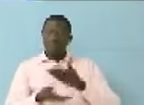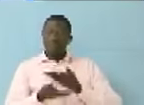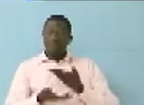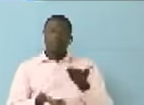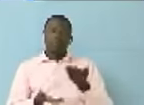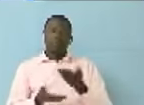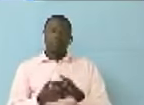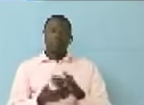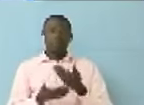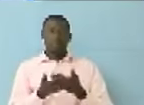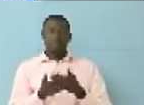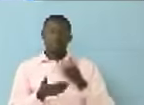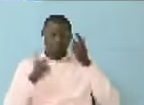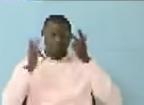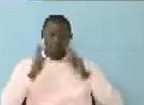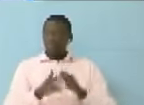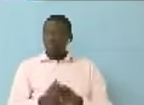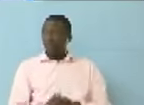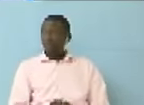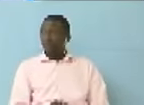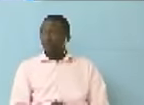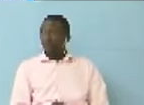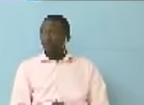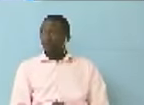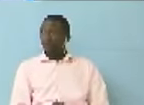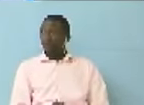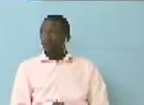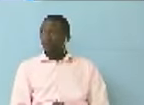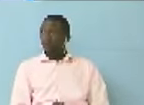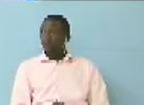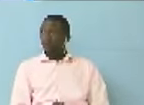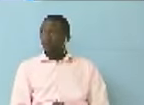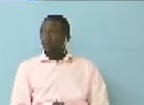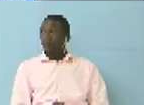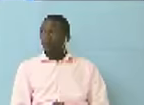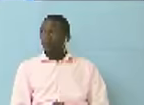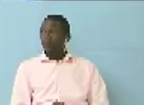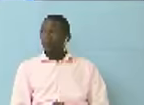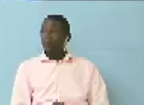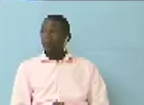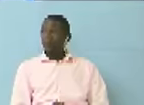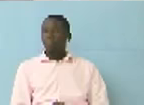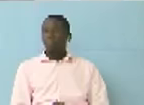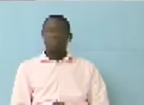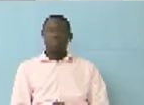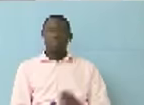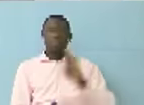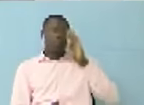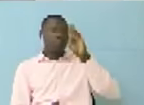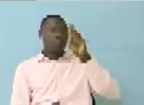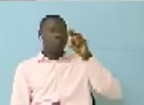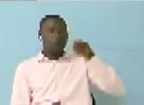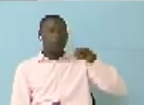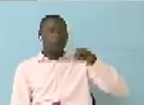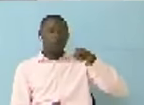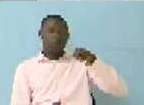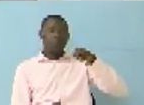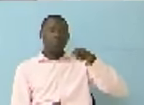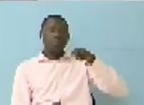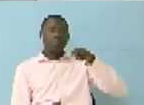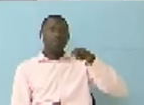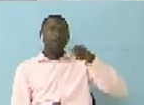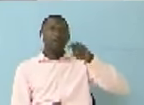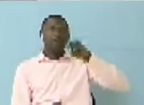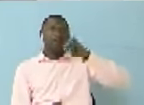counsel, well, proceed. Like Mike. Microphone. Bunja Dabo testified